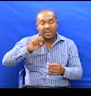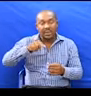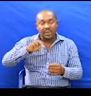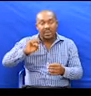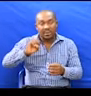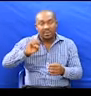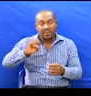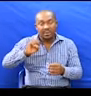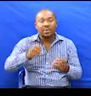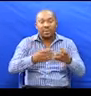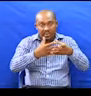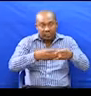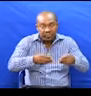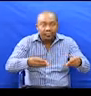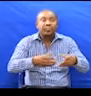what? Solution.